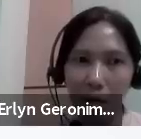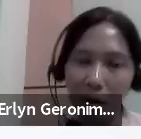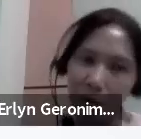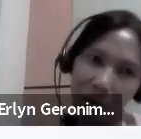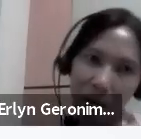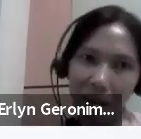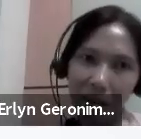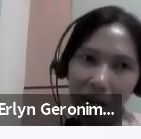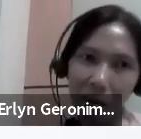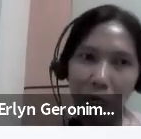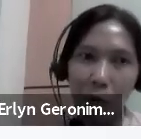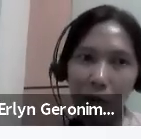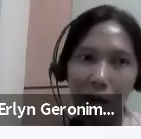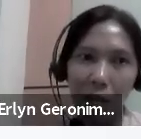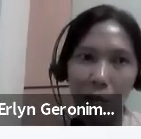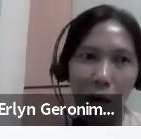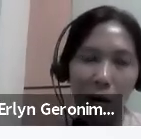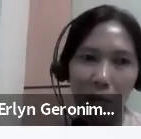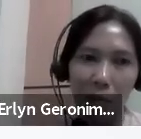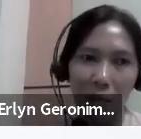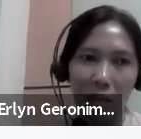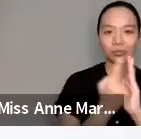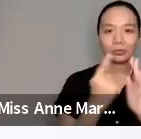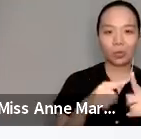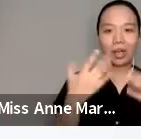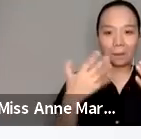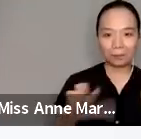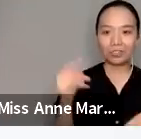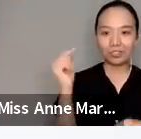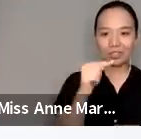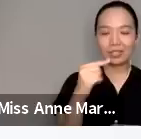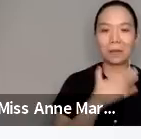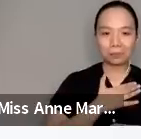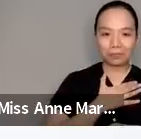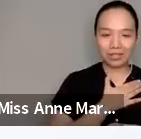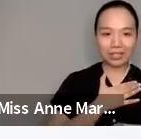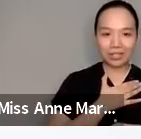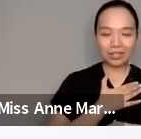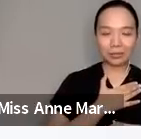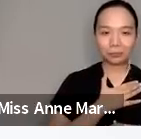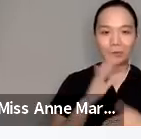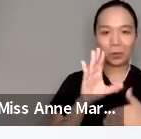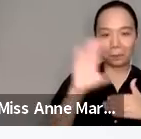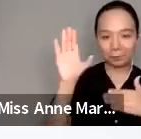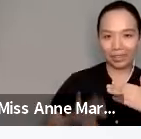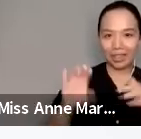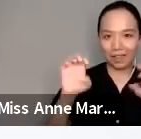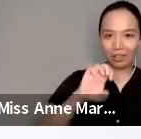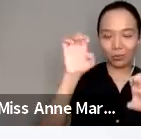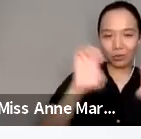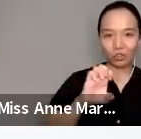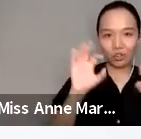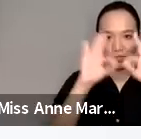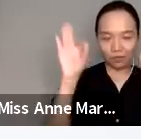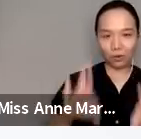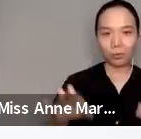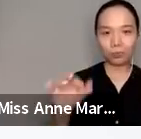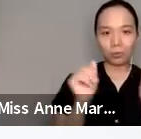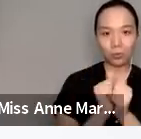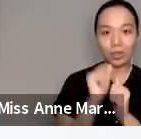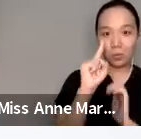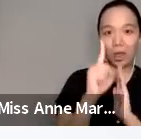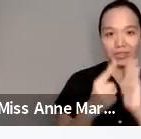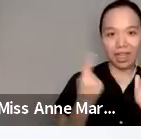to, I think you have 1 hour to accomplish this. So kindly complete the evaluation form through this link or QR code within 1